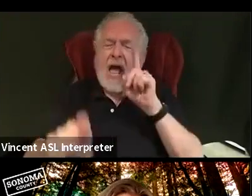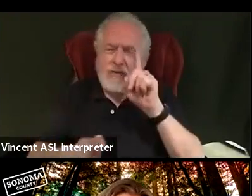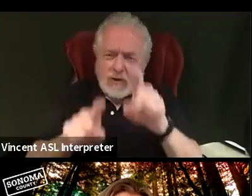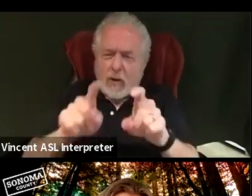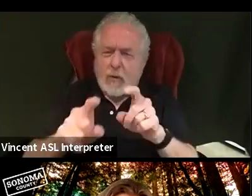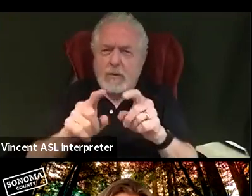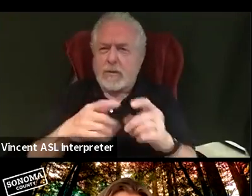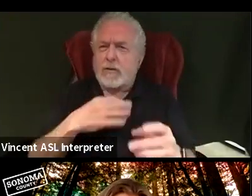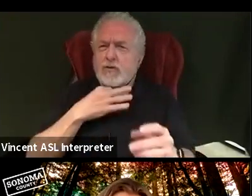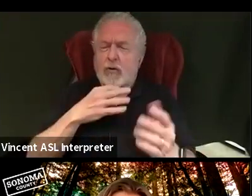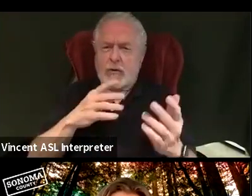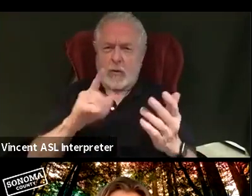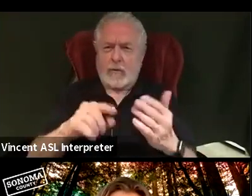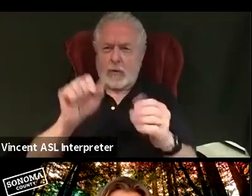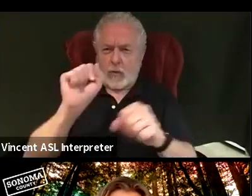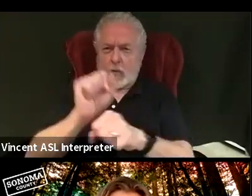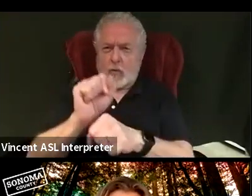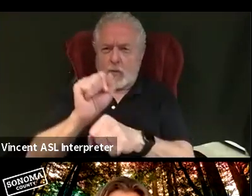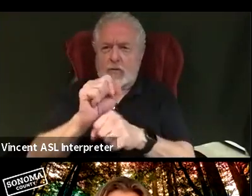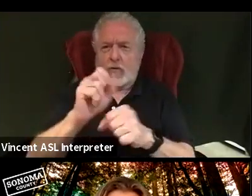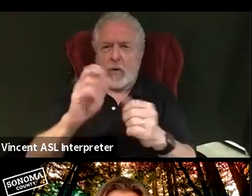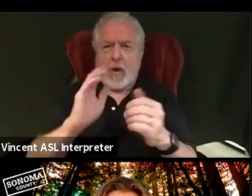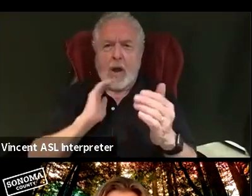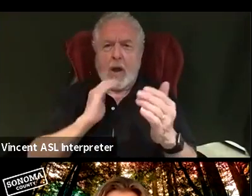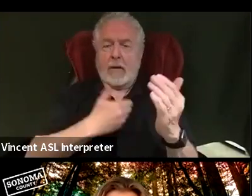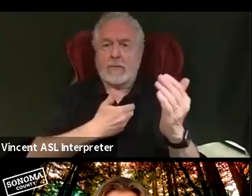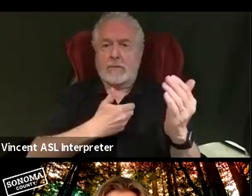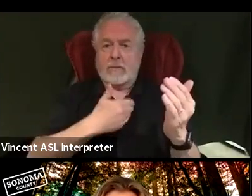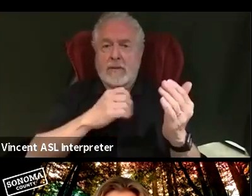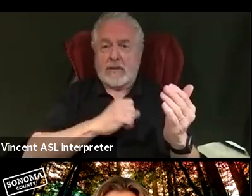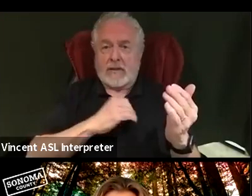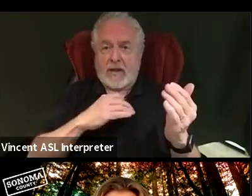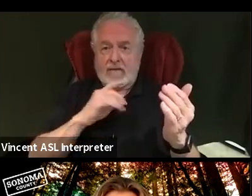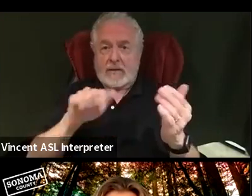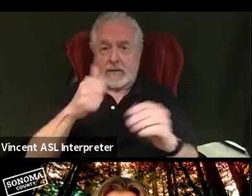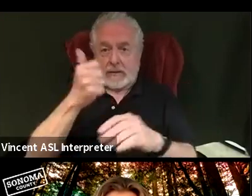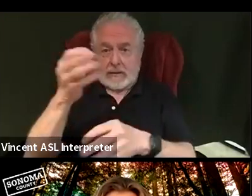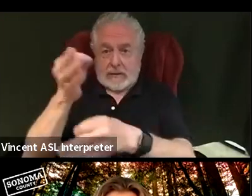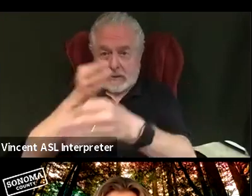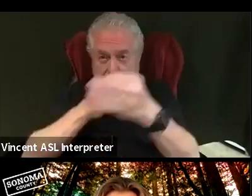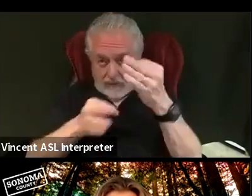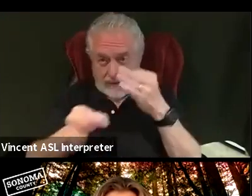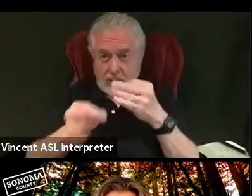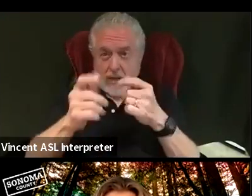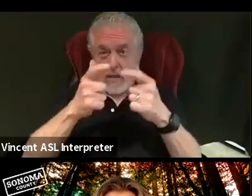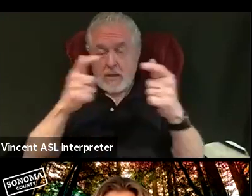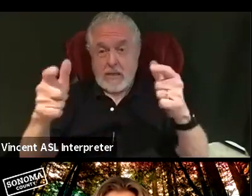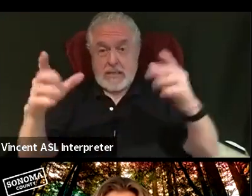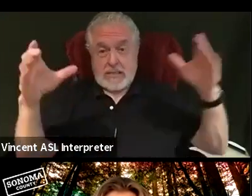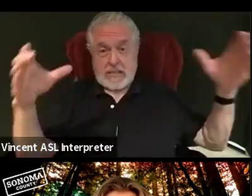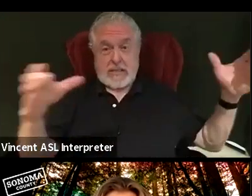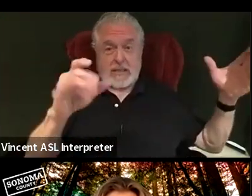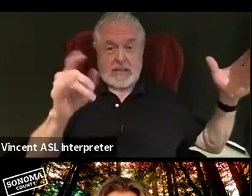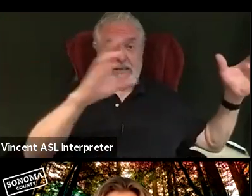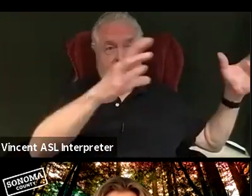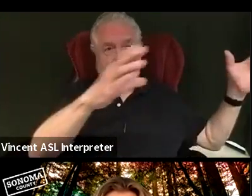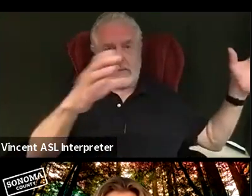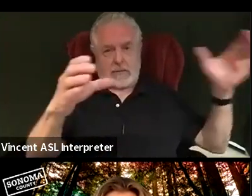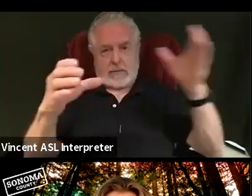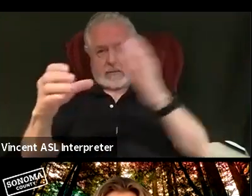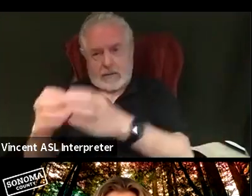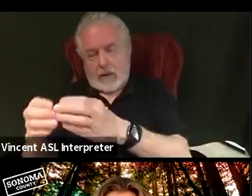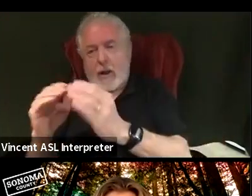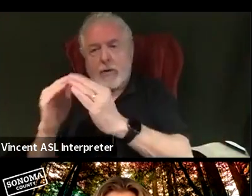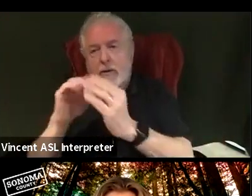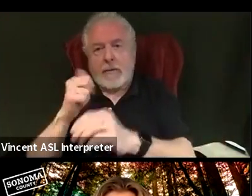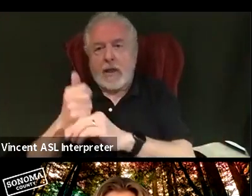kind of curiosity and what would work. And so our staffing, instead of these large clinics are going to be community-based work,